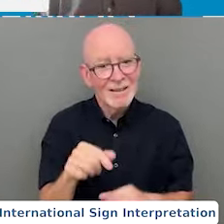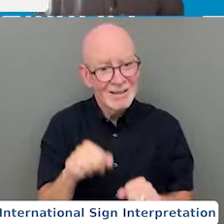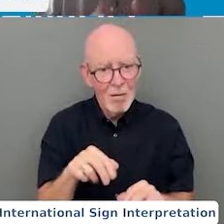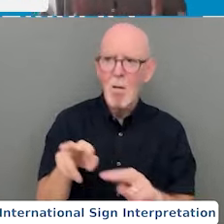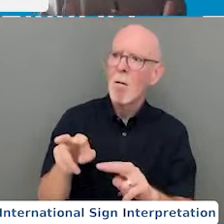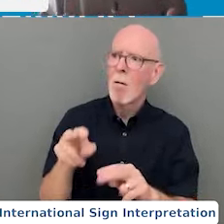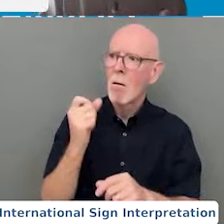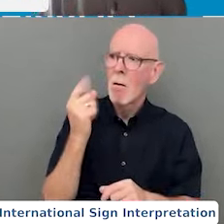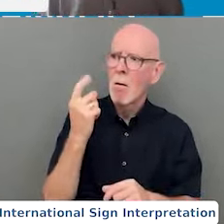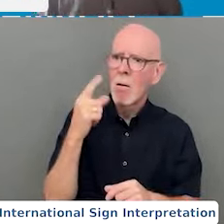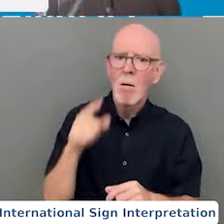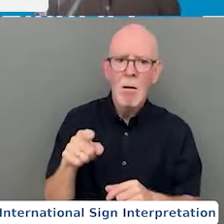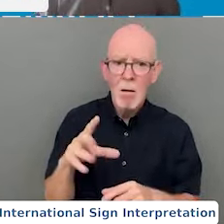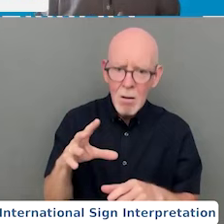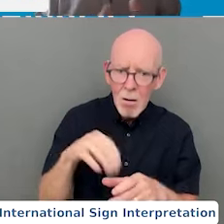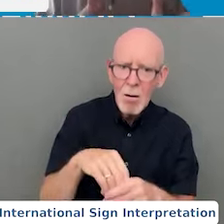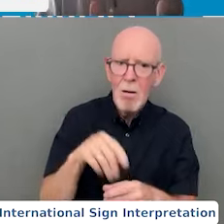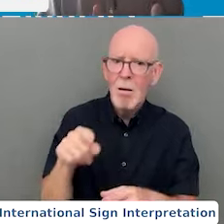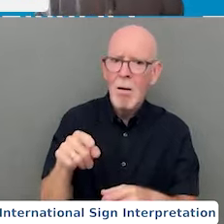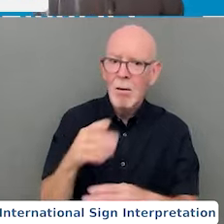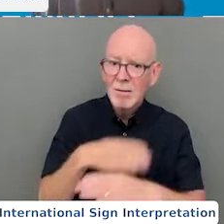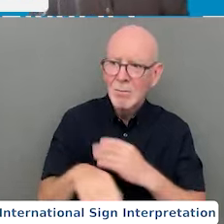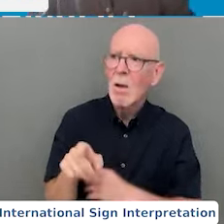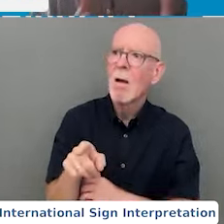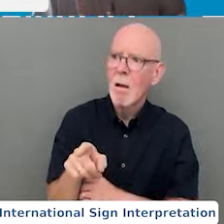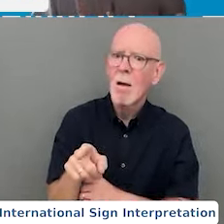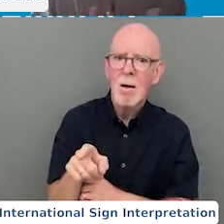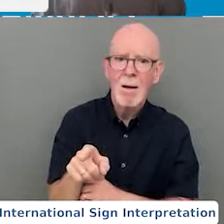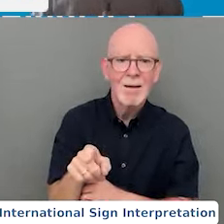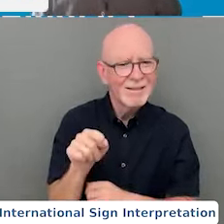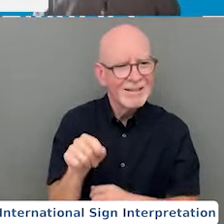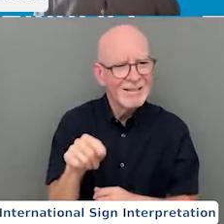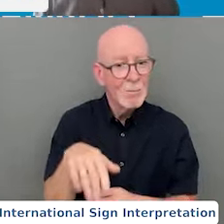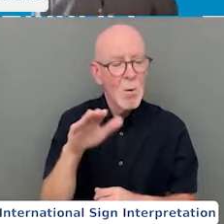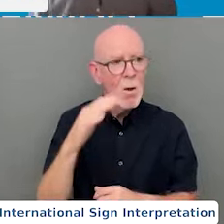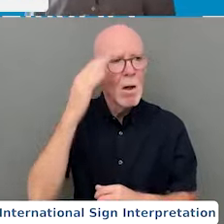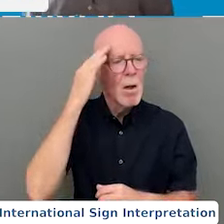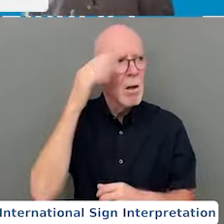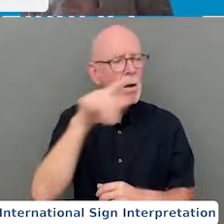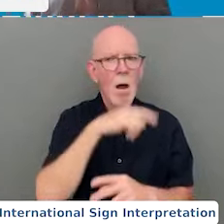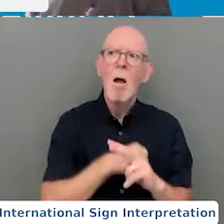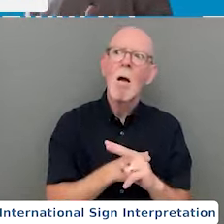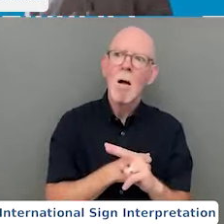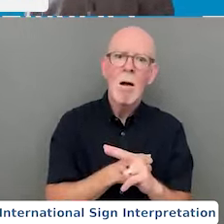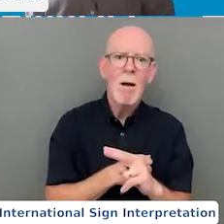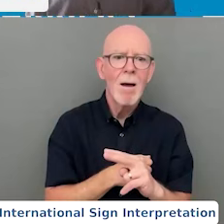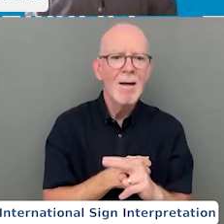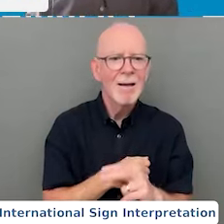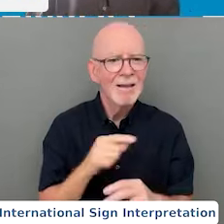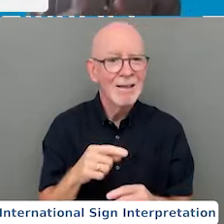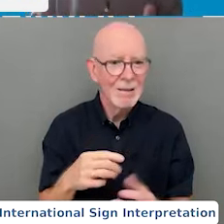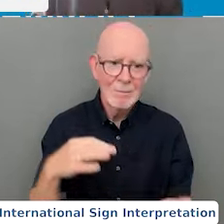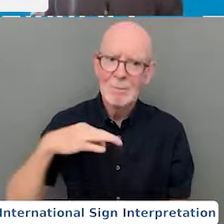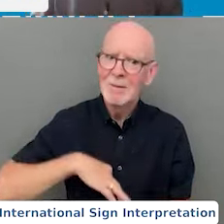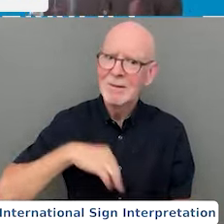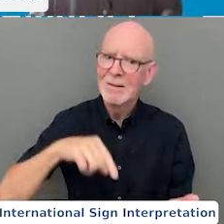with disabilities, including children, to take more risk and engage in the communities. For communities themselves,